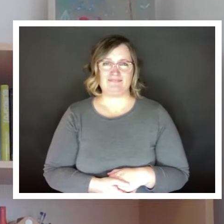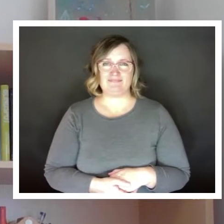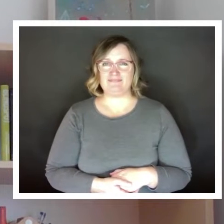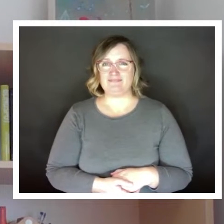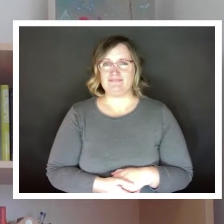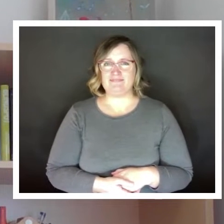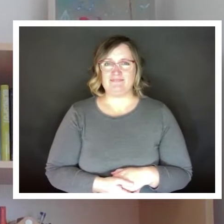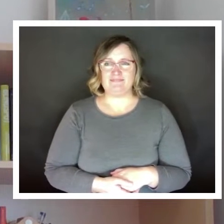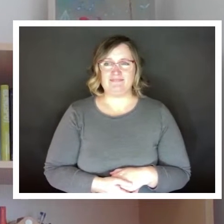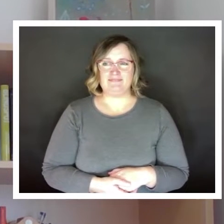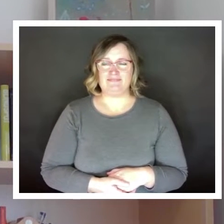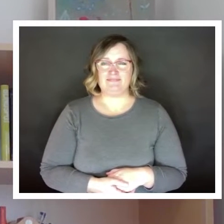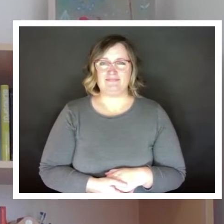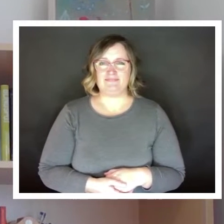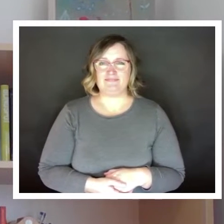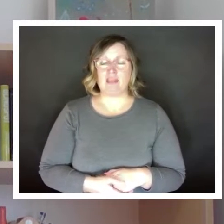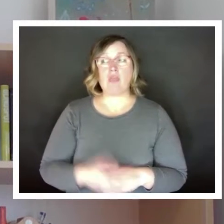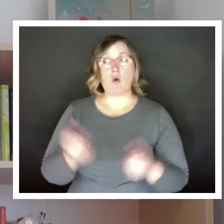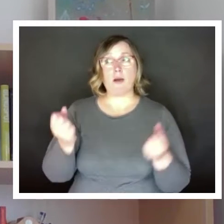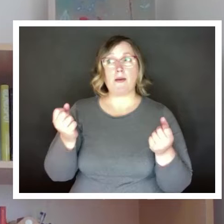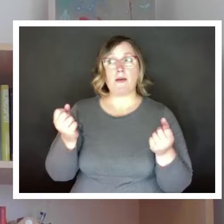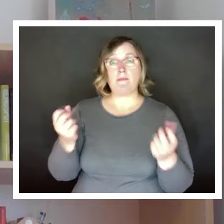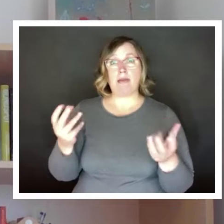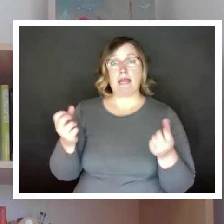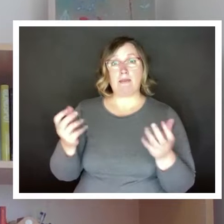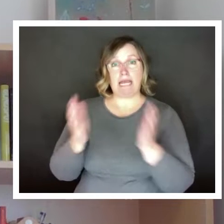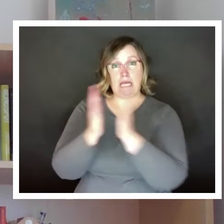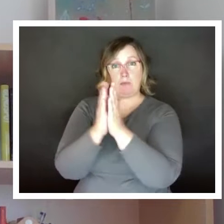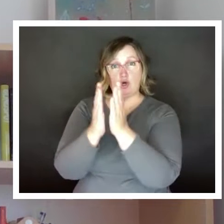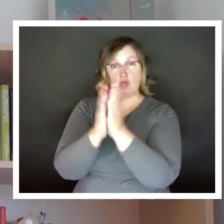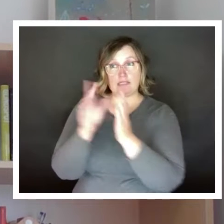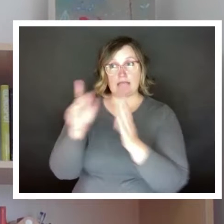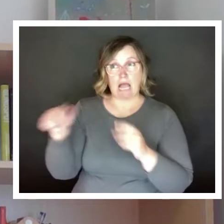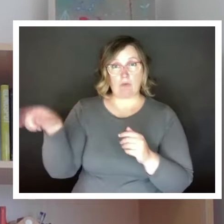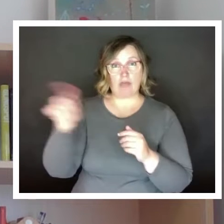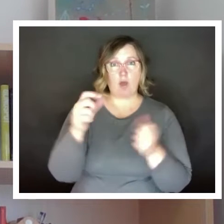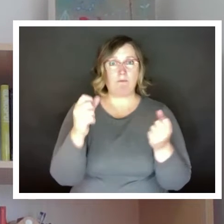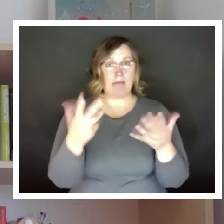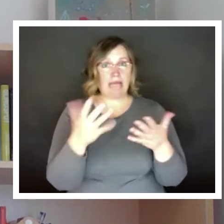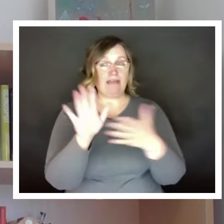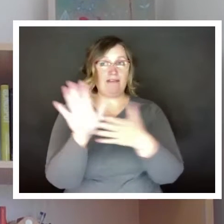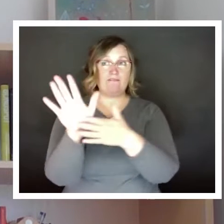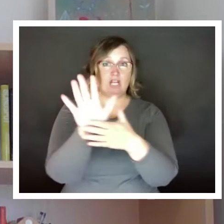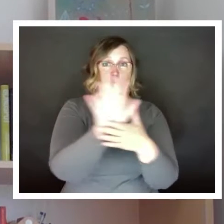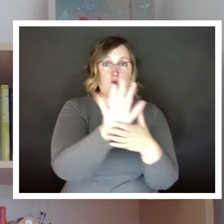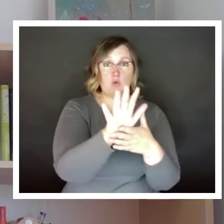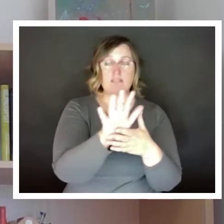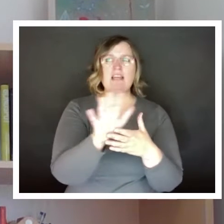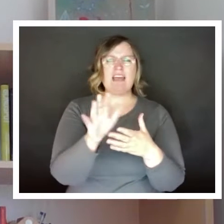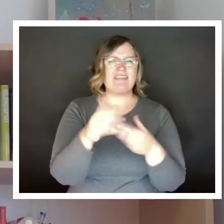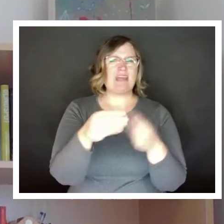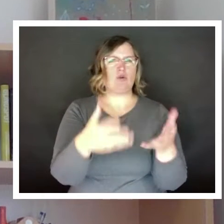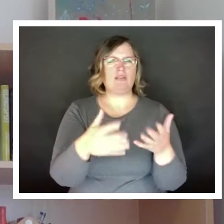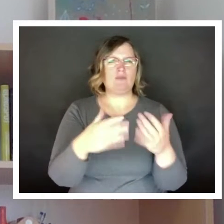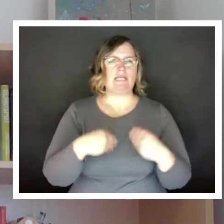There are many books out there, many videos that will give you inspirational quotes.